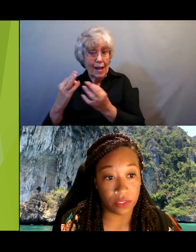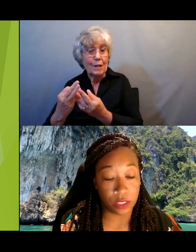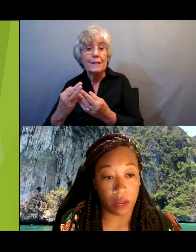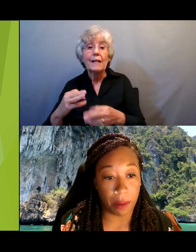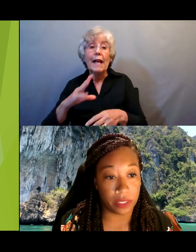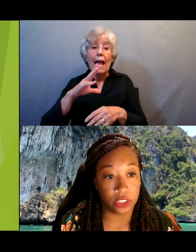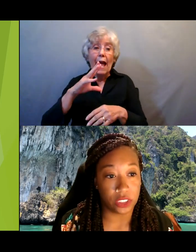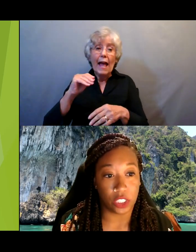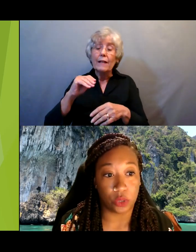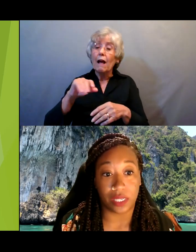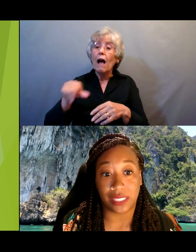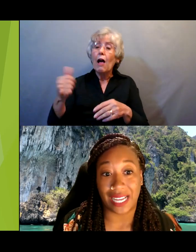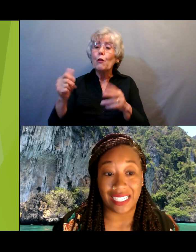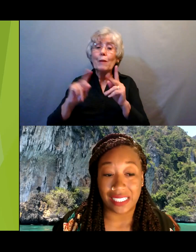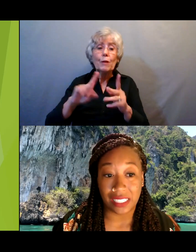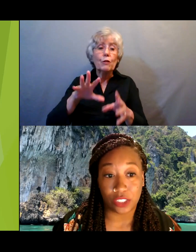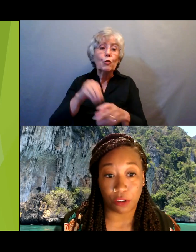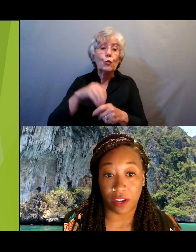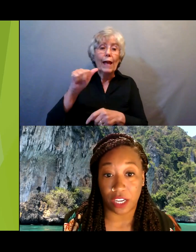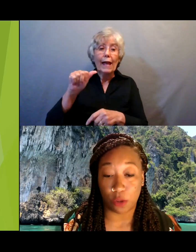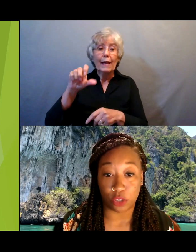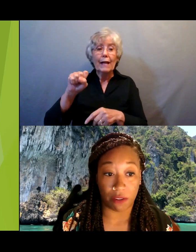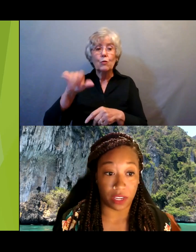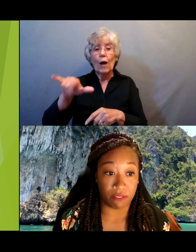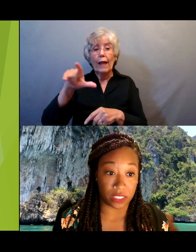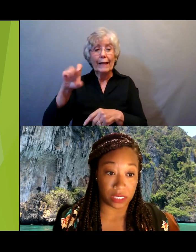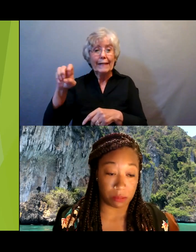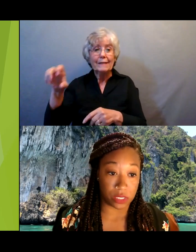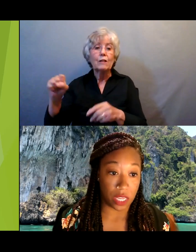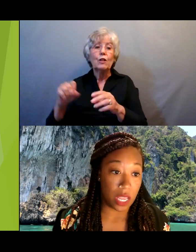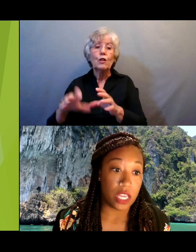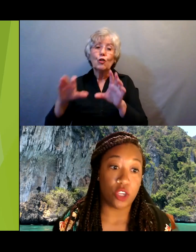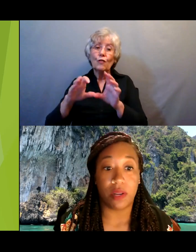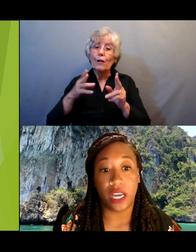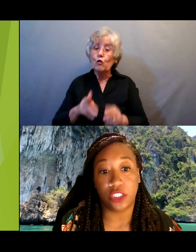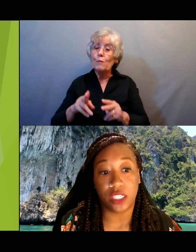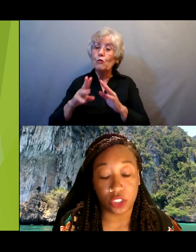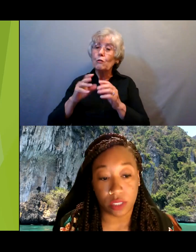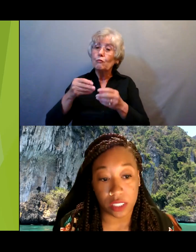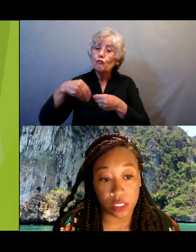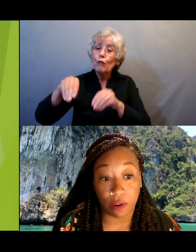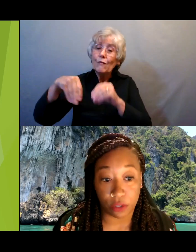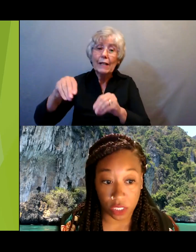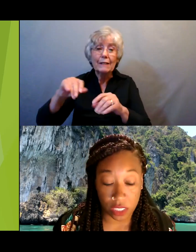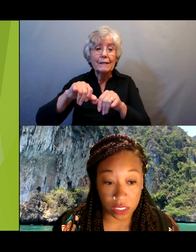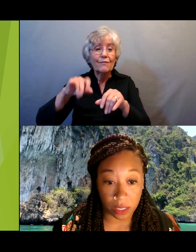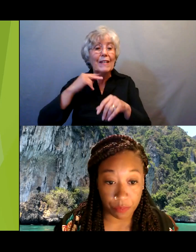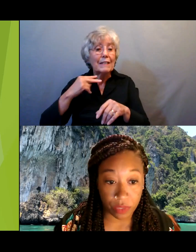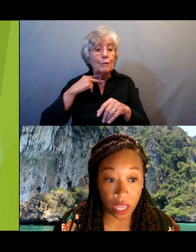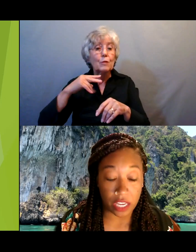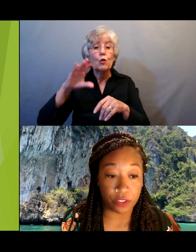all of these populations include asylees, certified human trafficking victims, Cuban Haitian entrants,